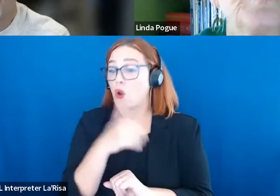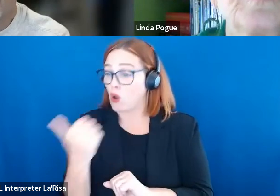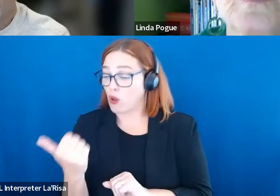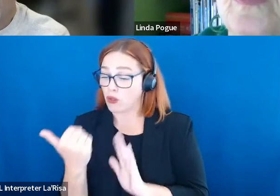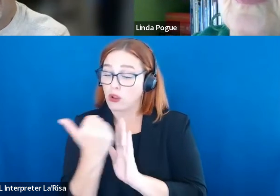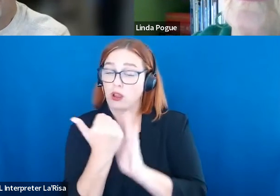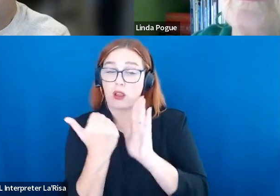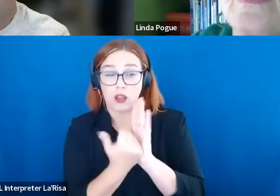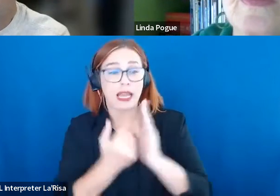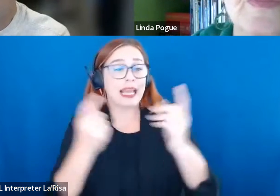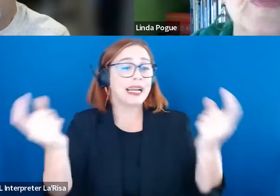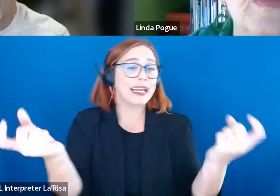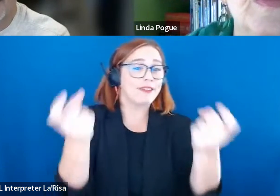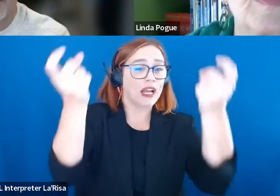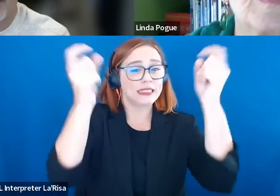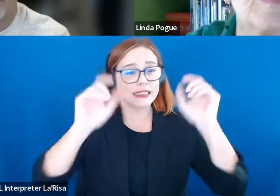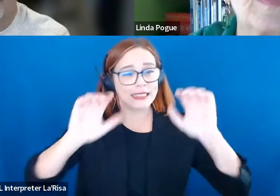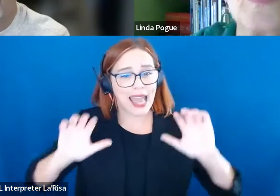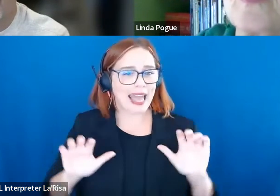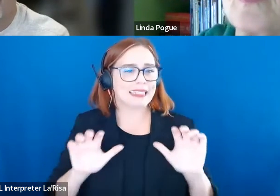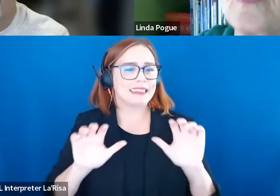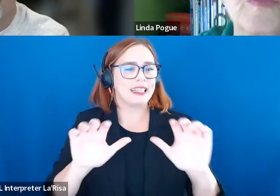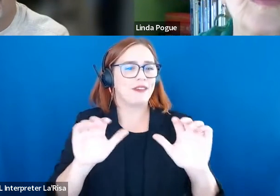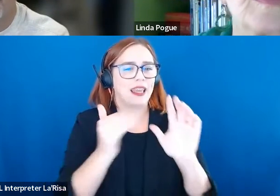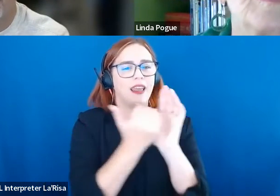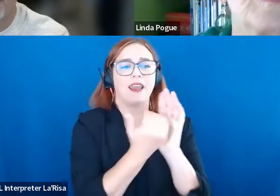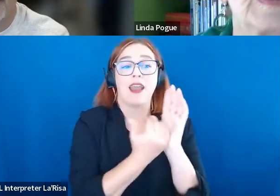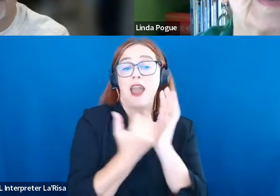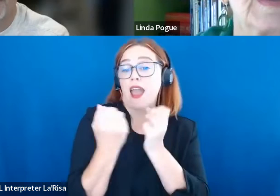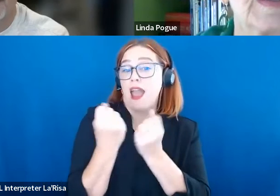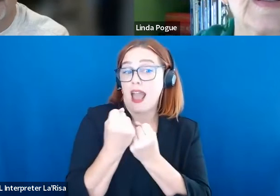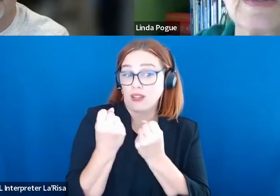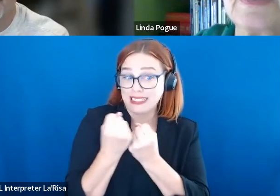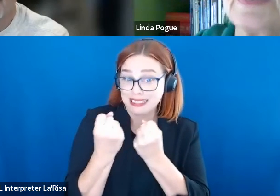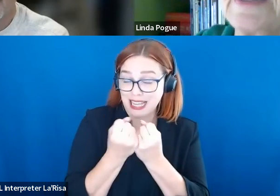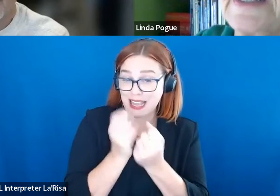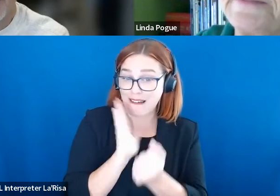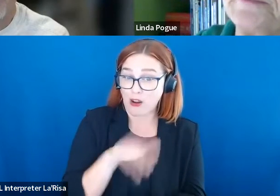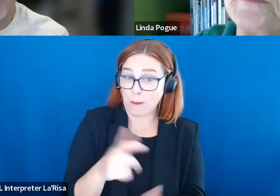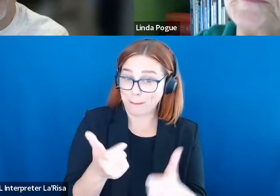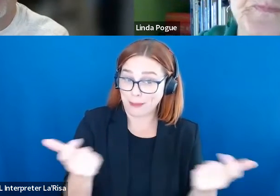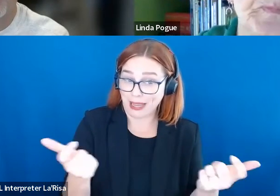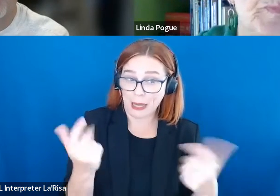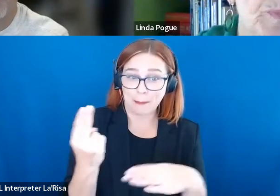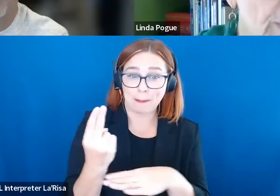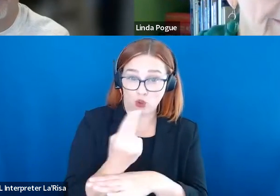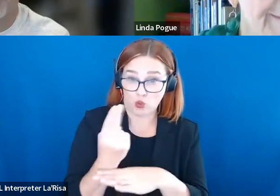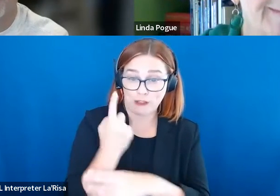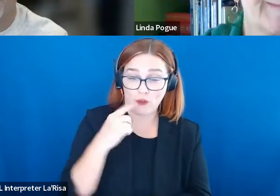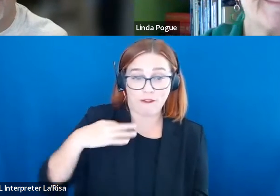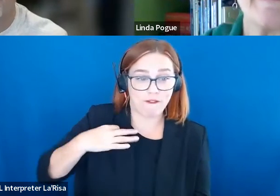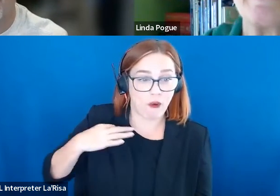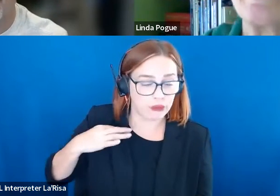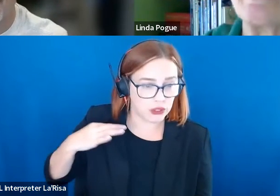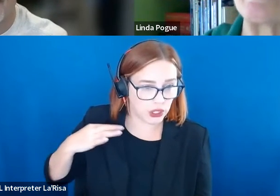activities. Advocacy work I know is a big one. People are using volunteers. And then I threw in